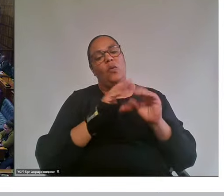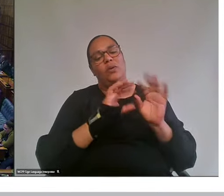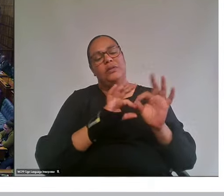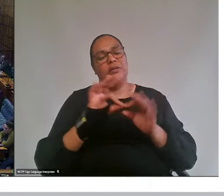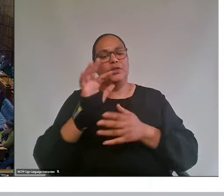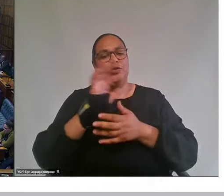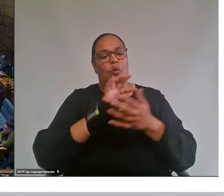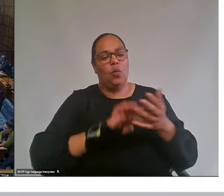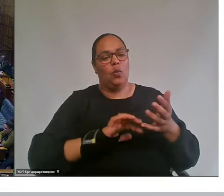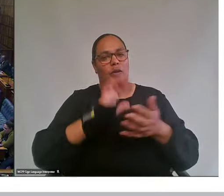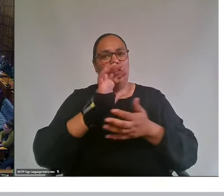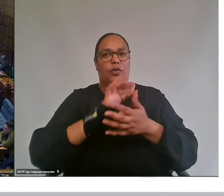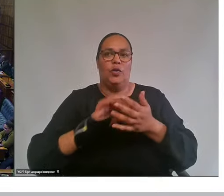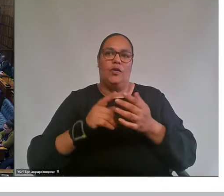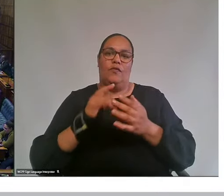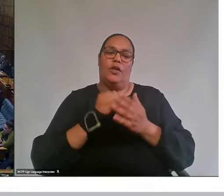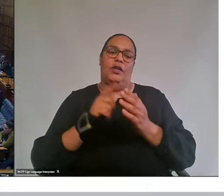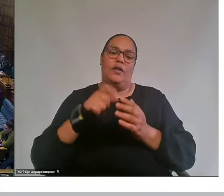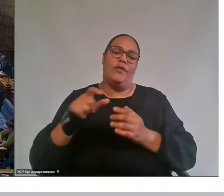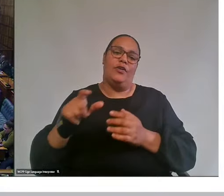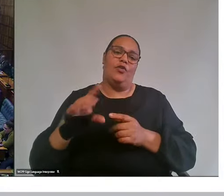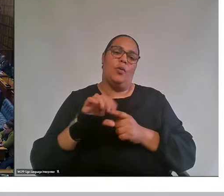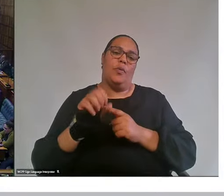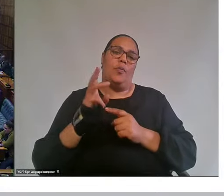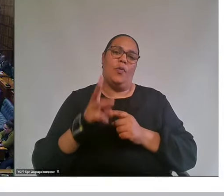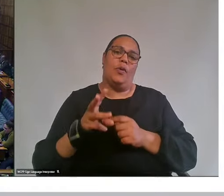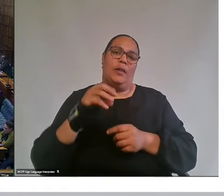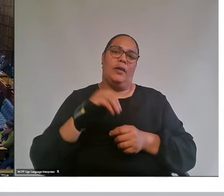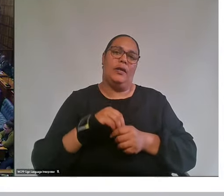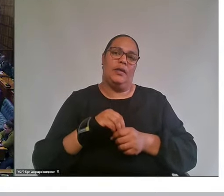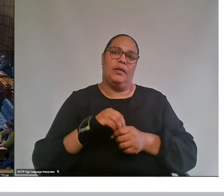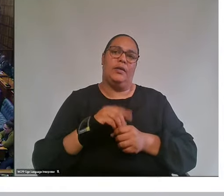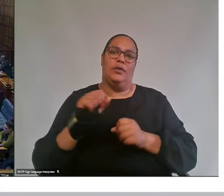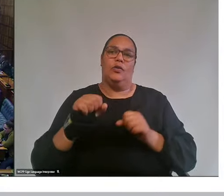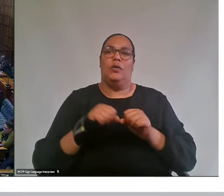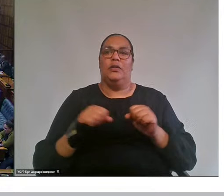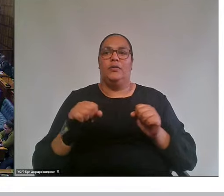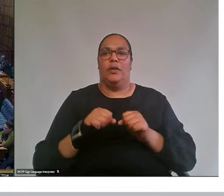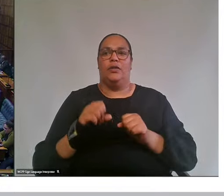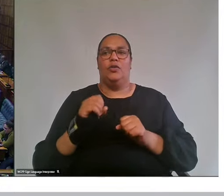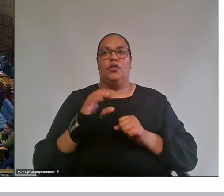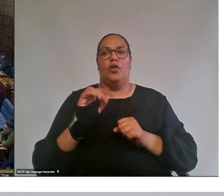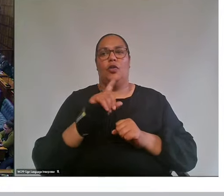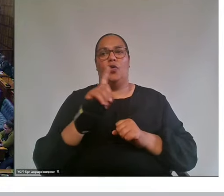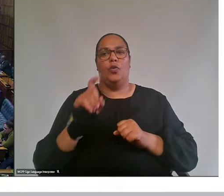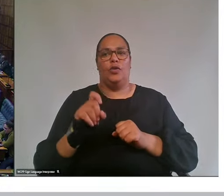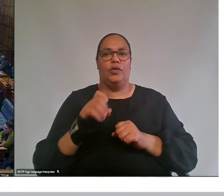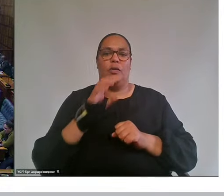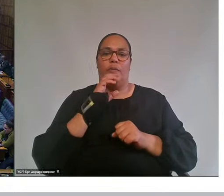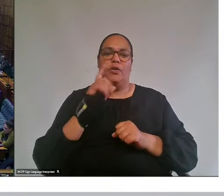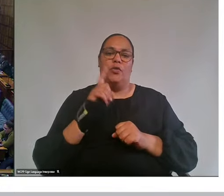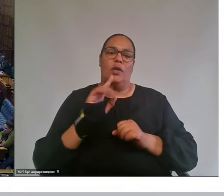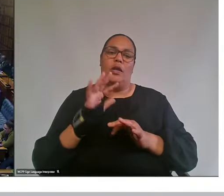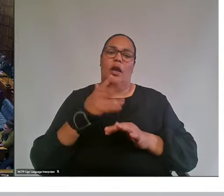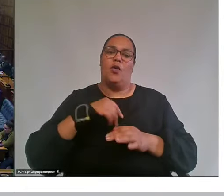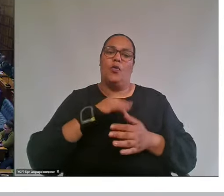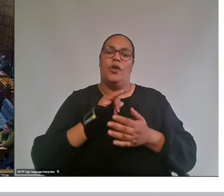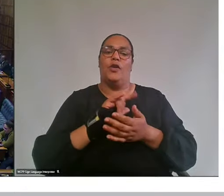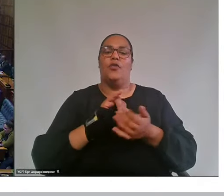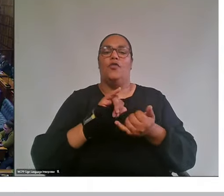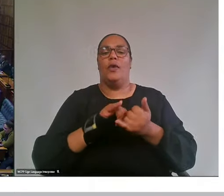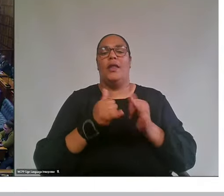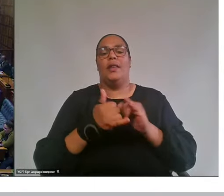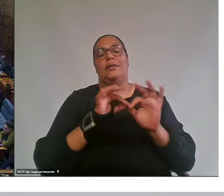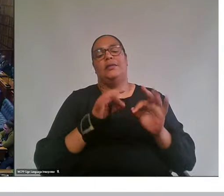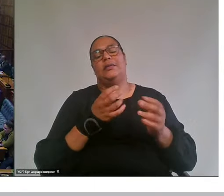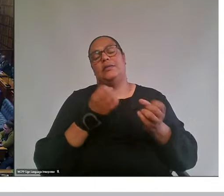stories of individuals that you'll find within within the space so the question is how do we then relay that information to the